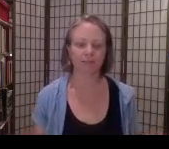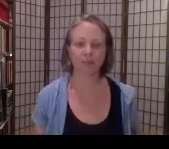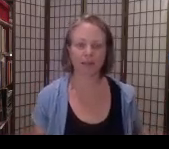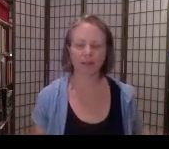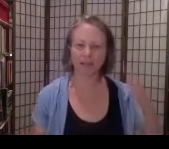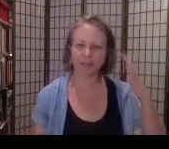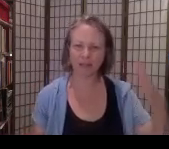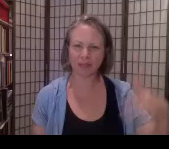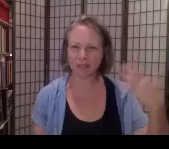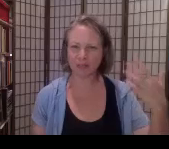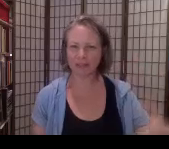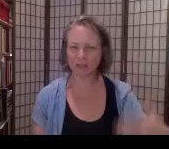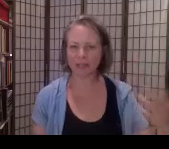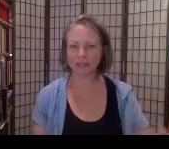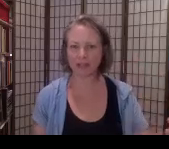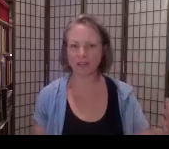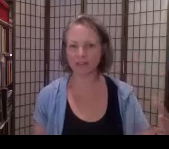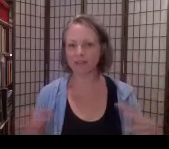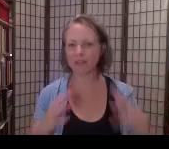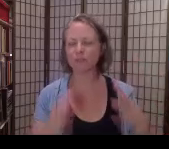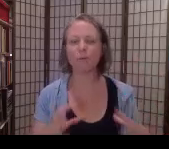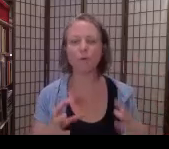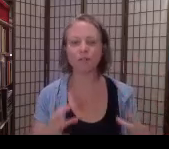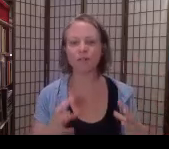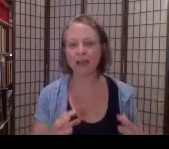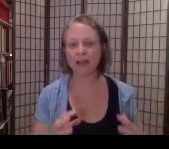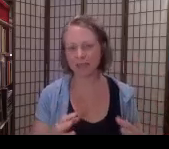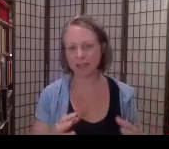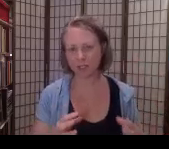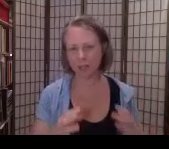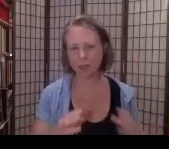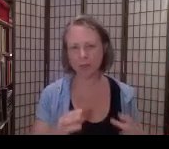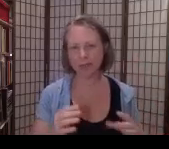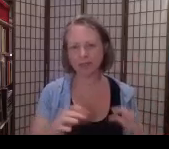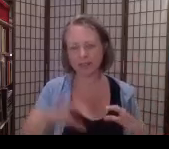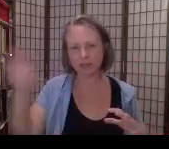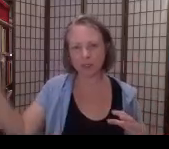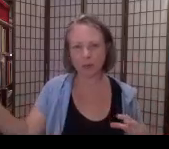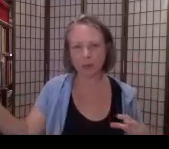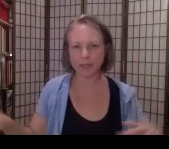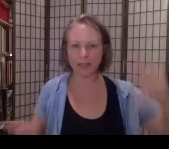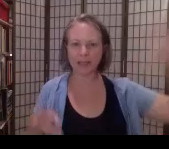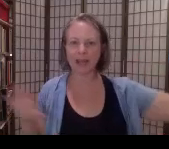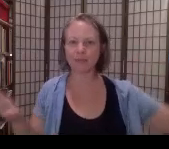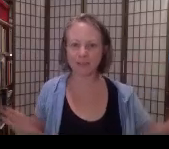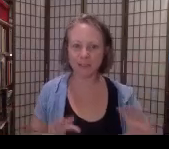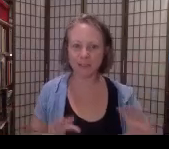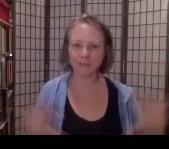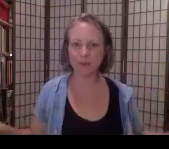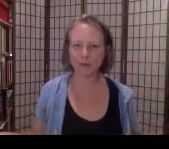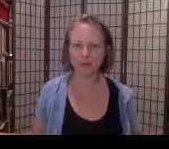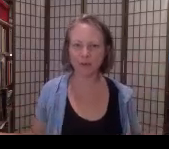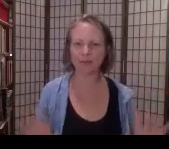yeah. But there's like, this cricket is like, there's more to life than just being human. It's kind of showing like out in